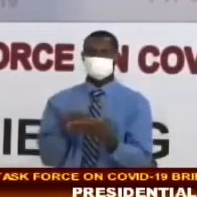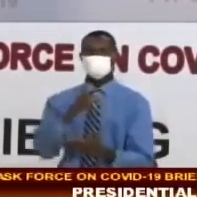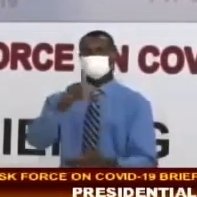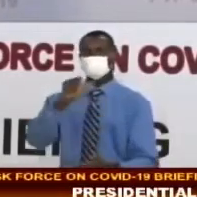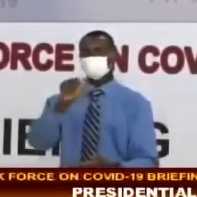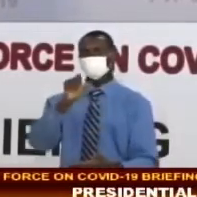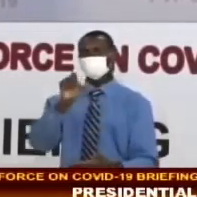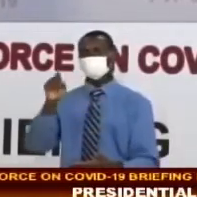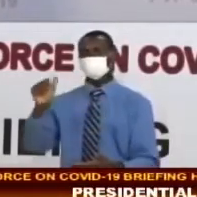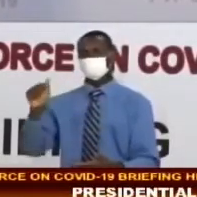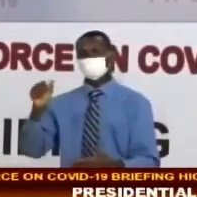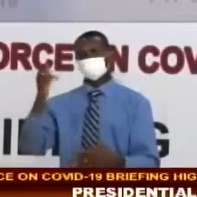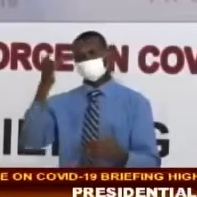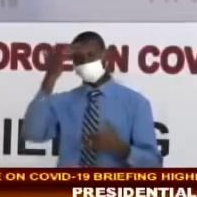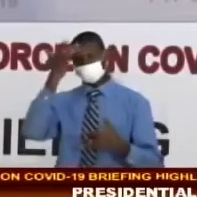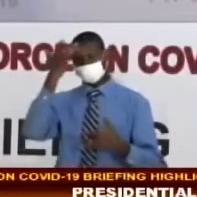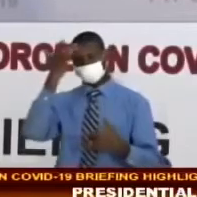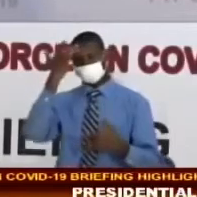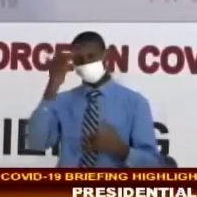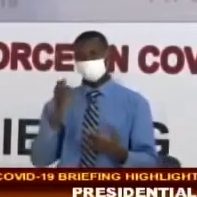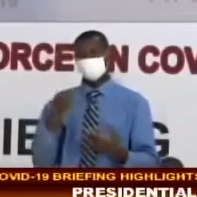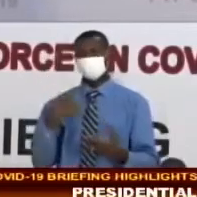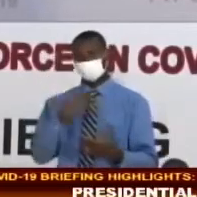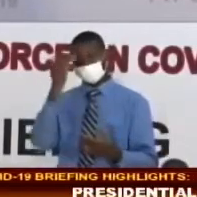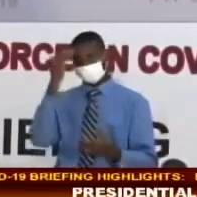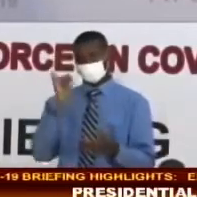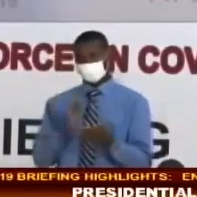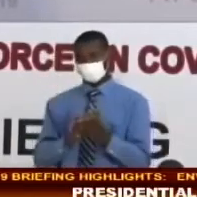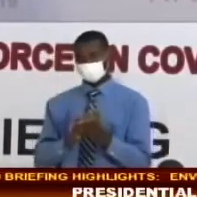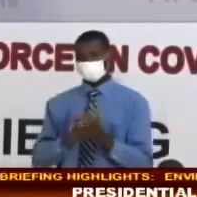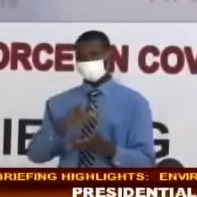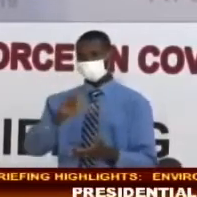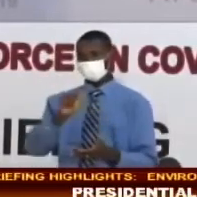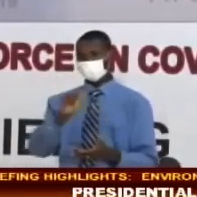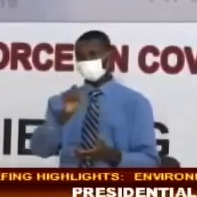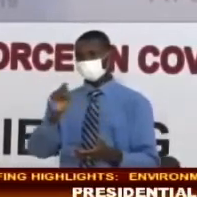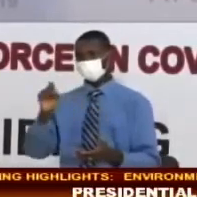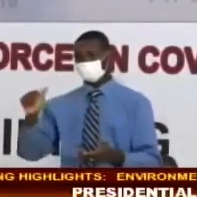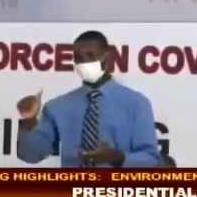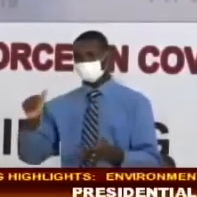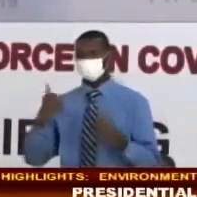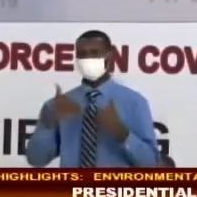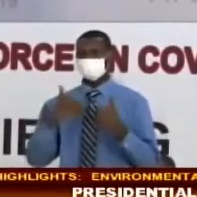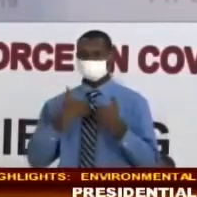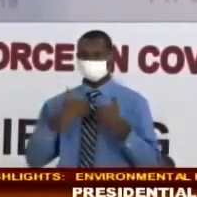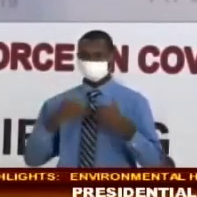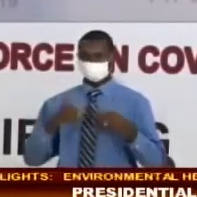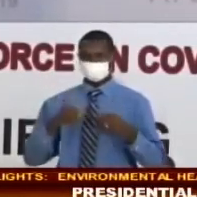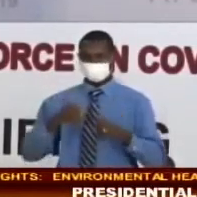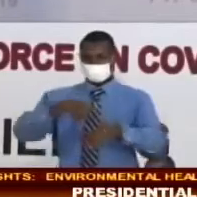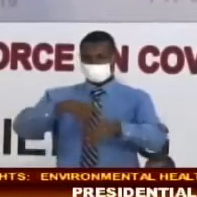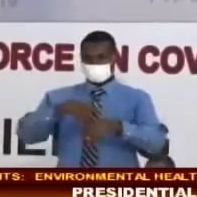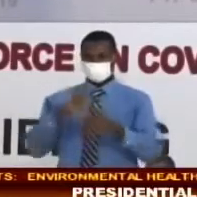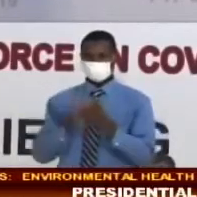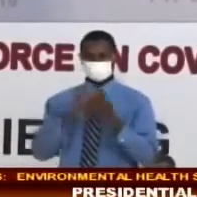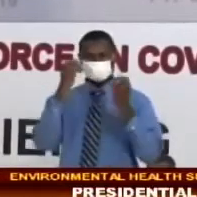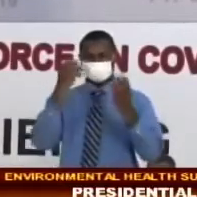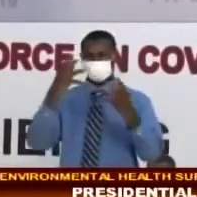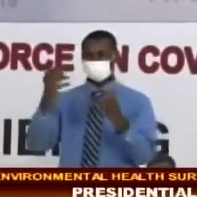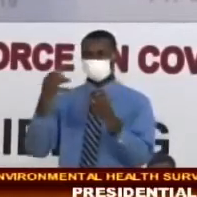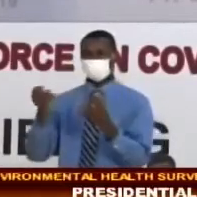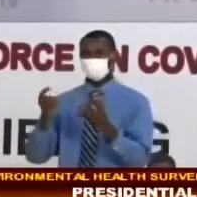Lassa fever is that it has a period where there is a spike. That's usually towards the end of